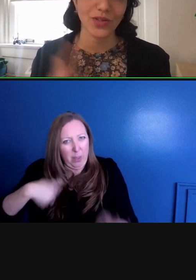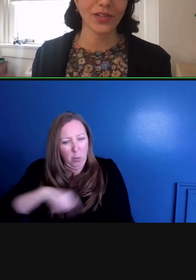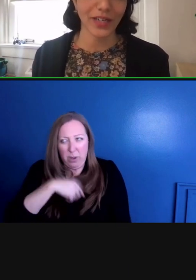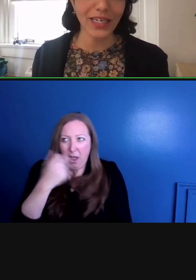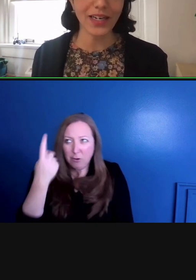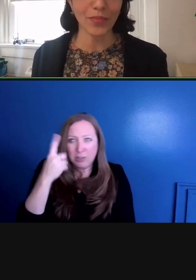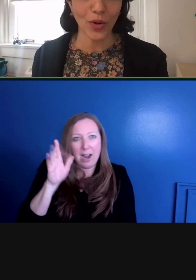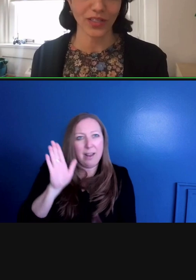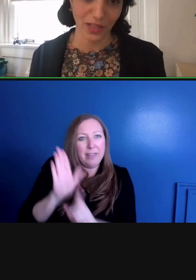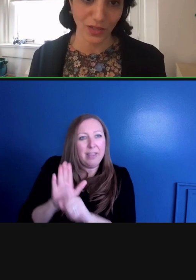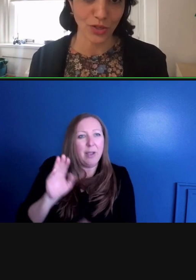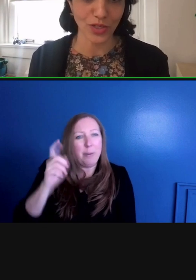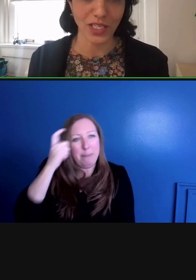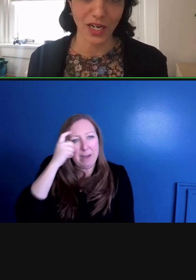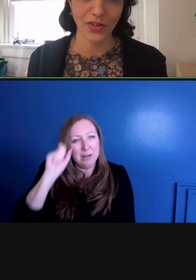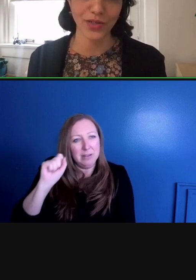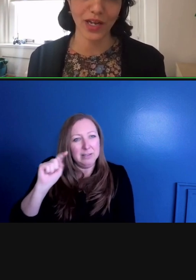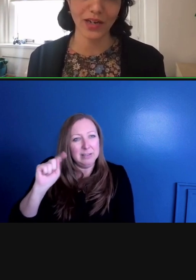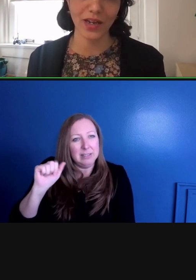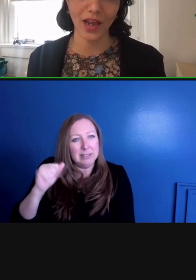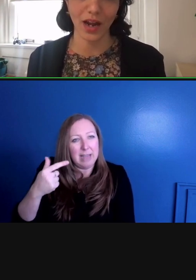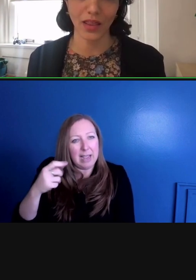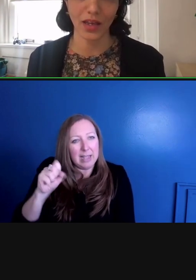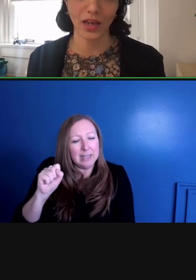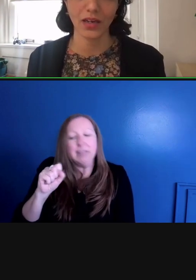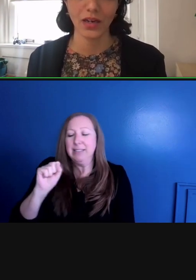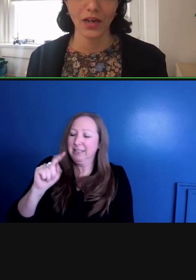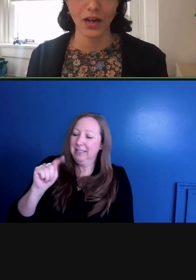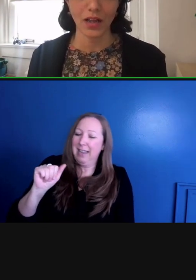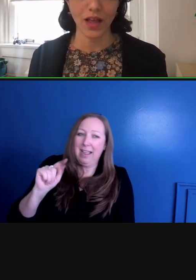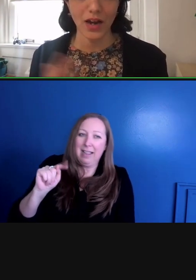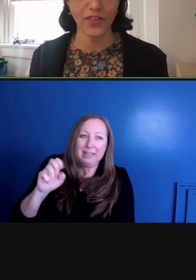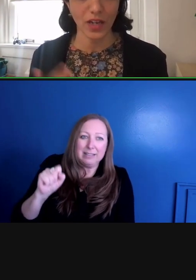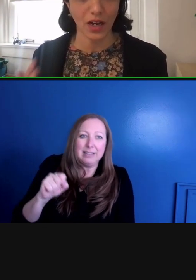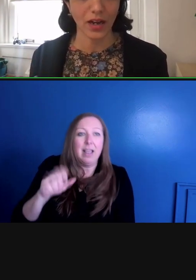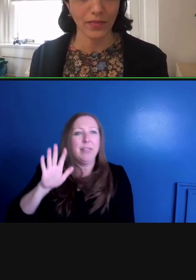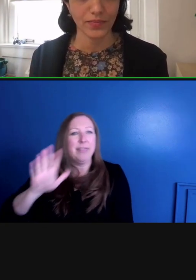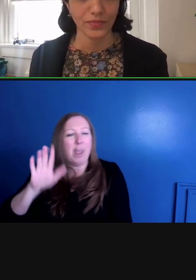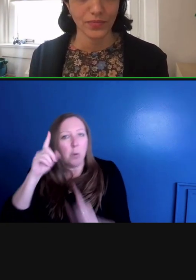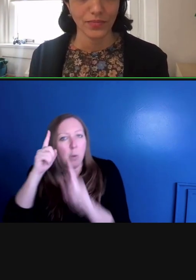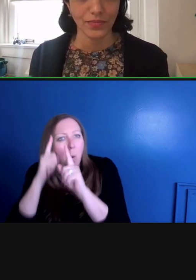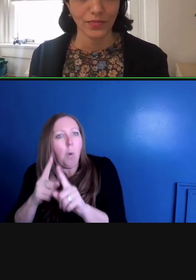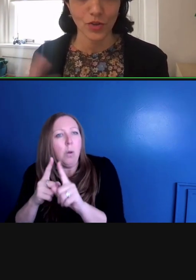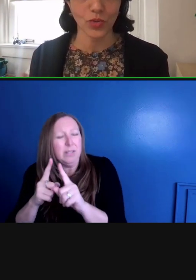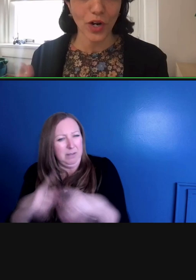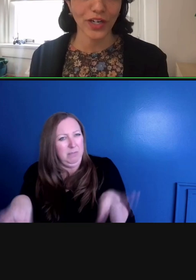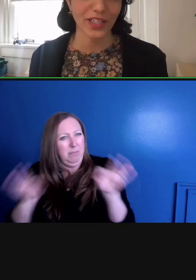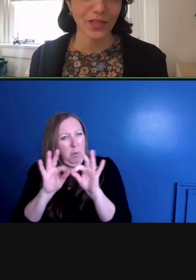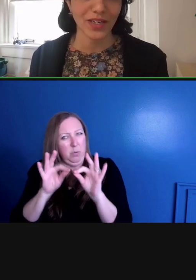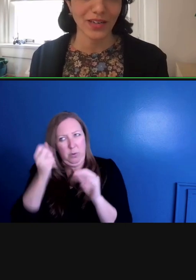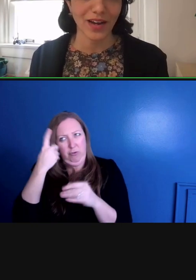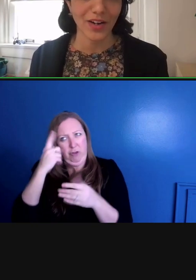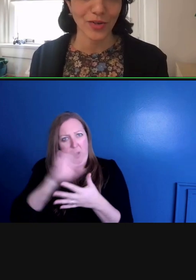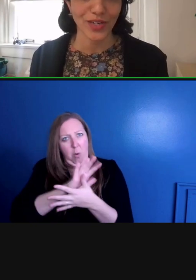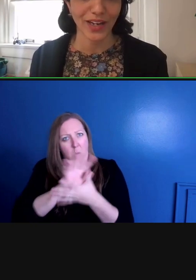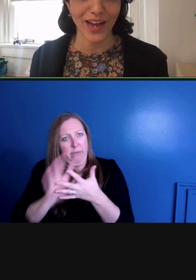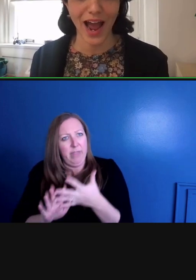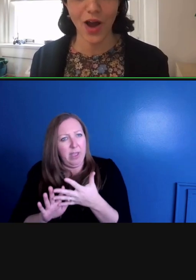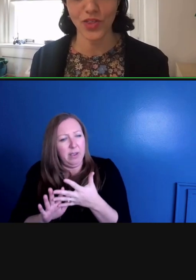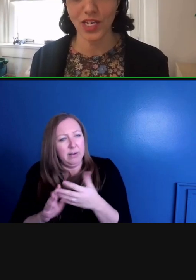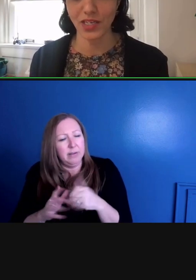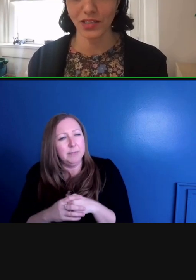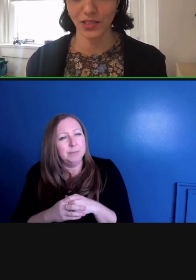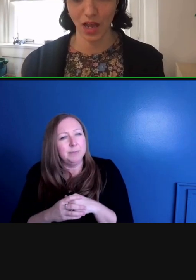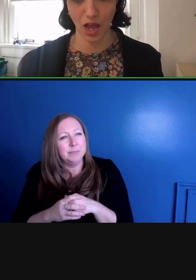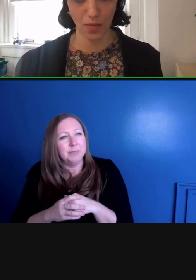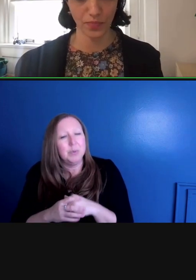right? And so these are key components to social scene understanding, and I think a lot of future work needs to be done to understand